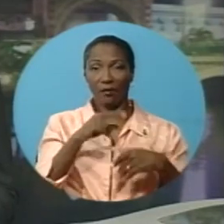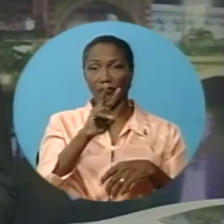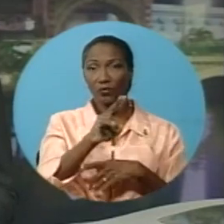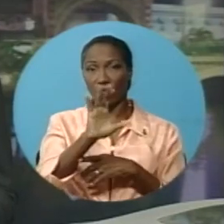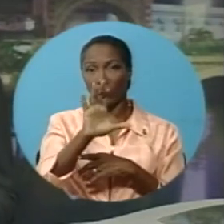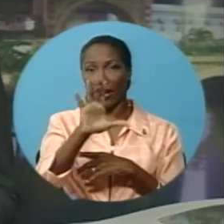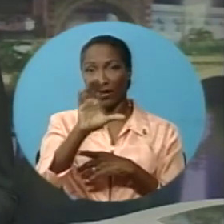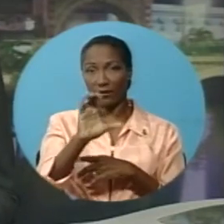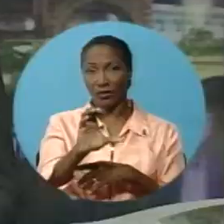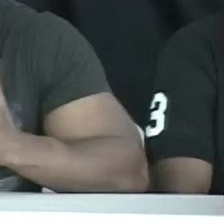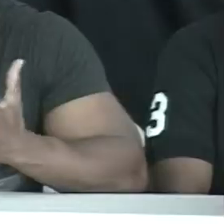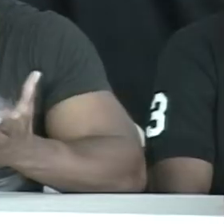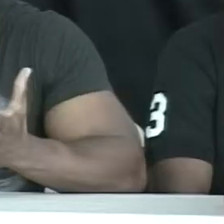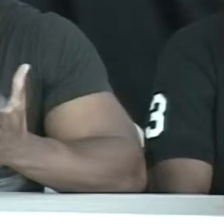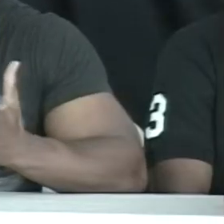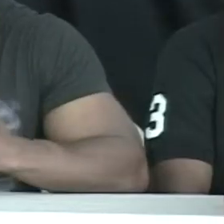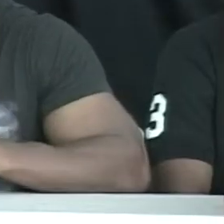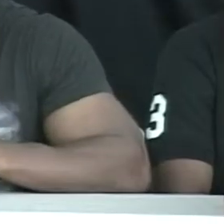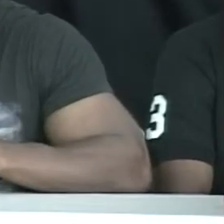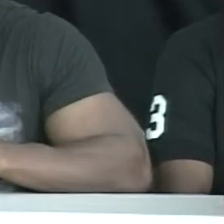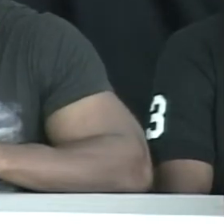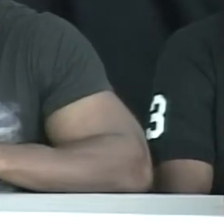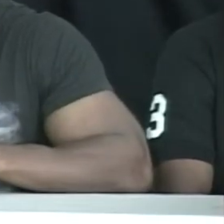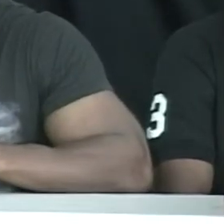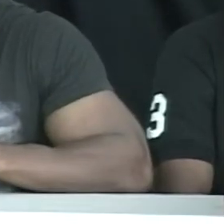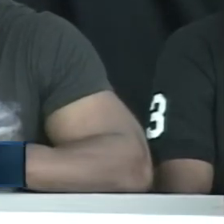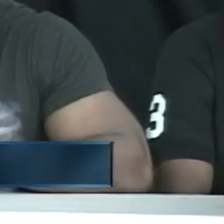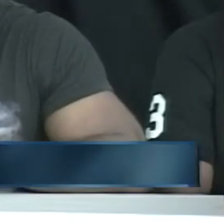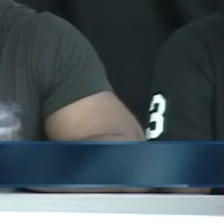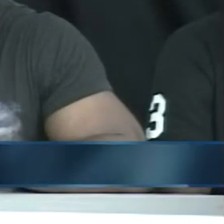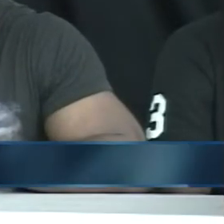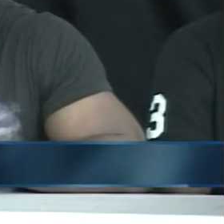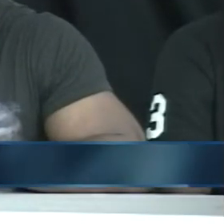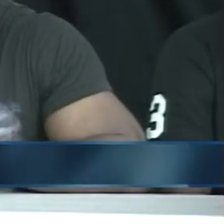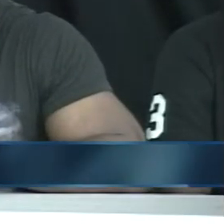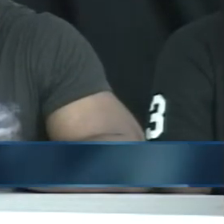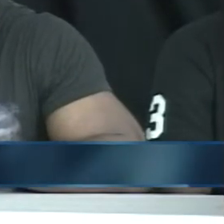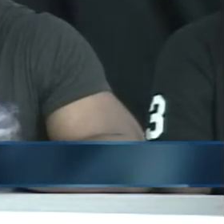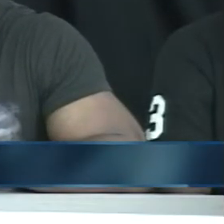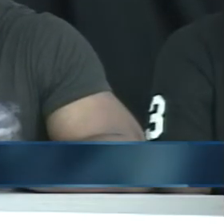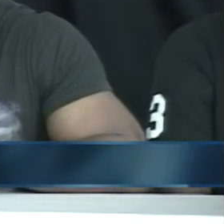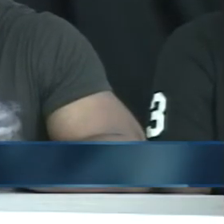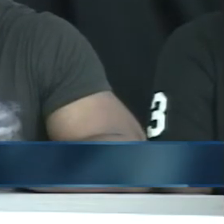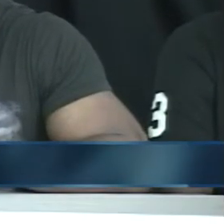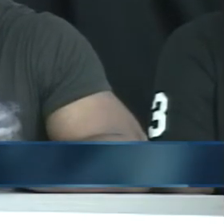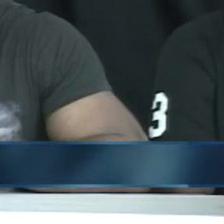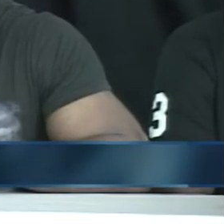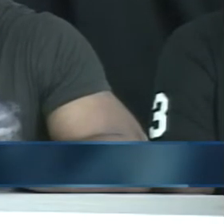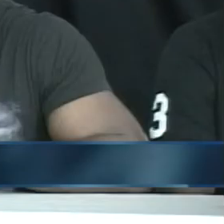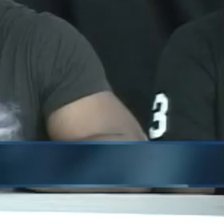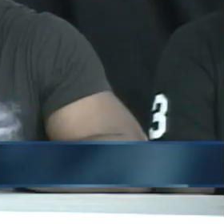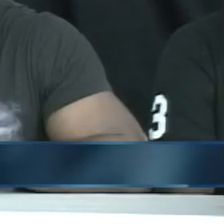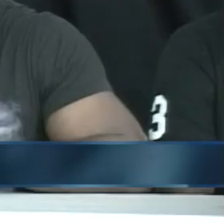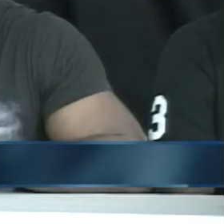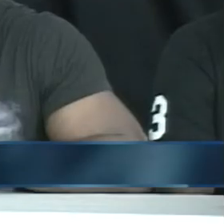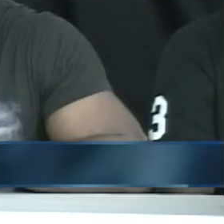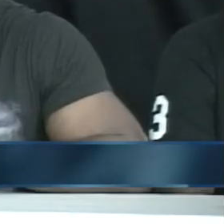dollars. Coming off a serious injury I had back in the beginning of the year, but I think now